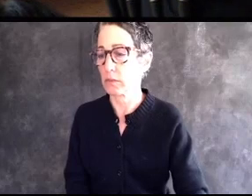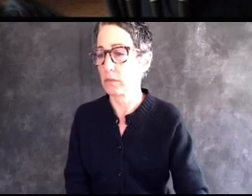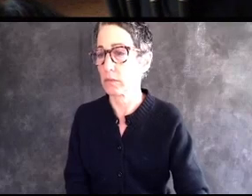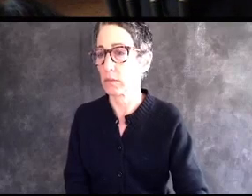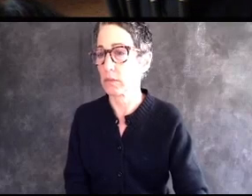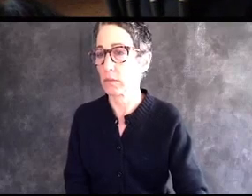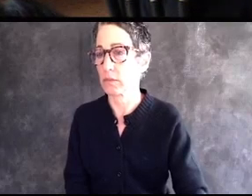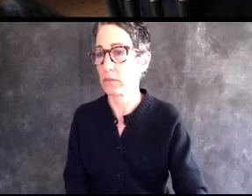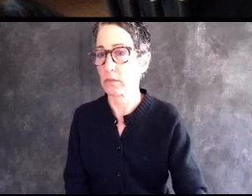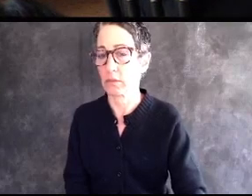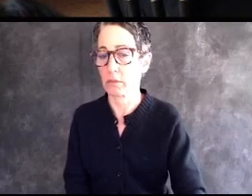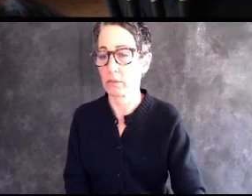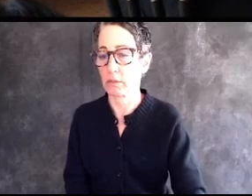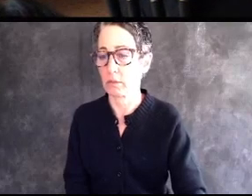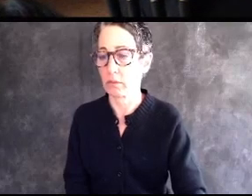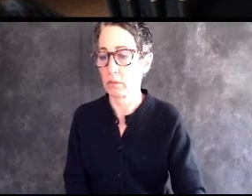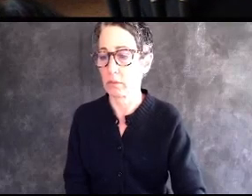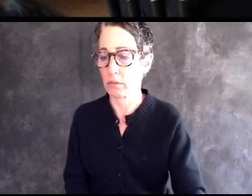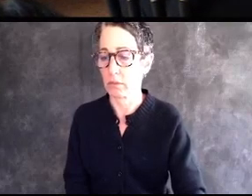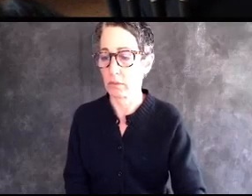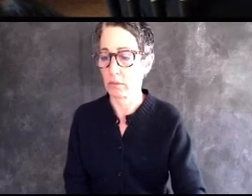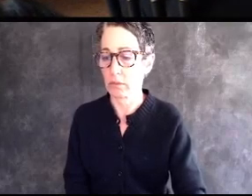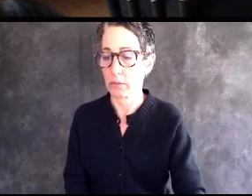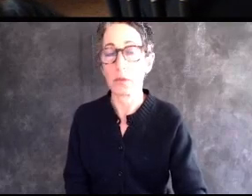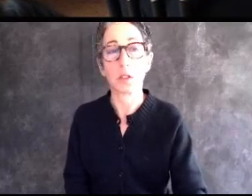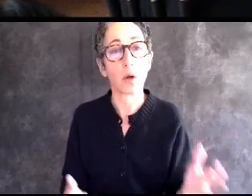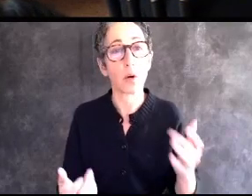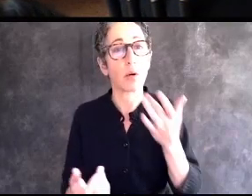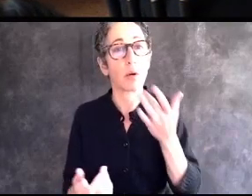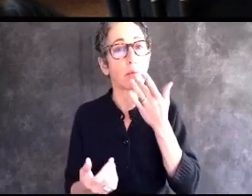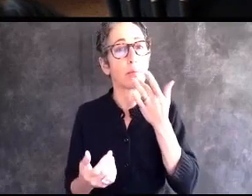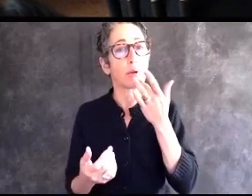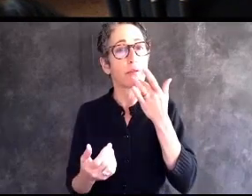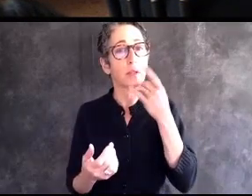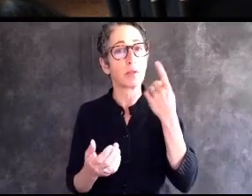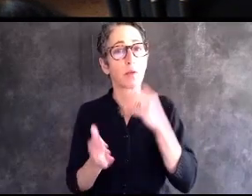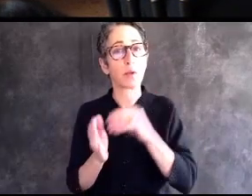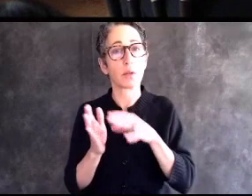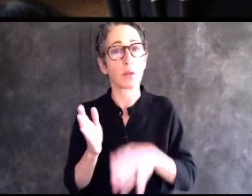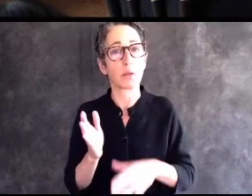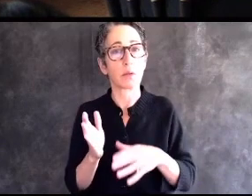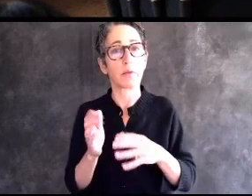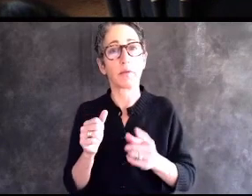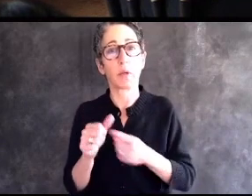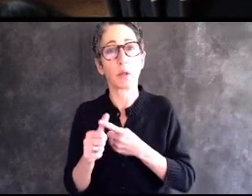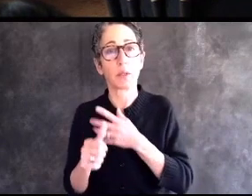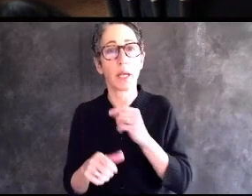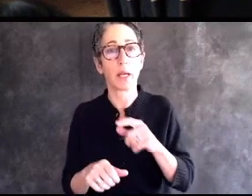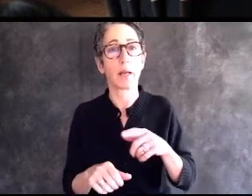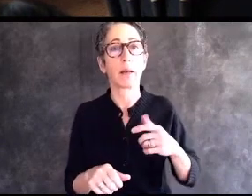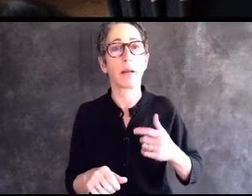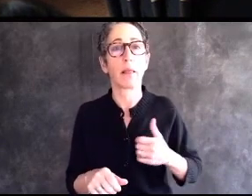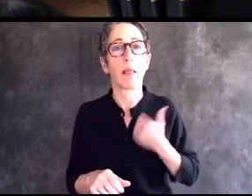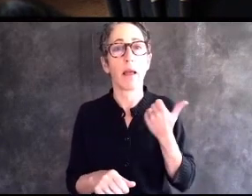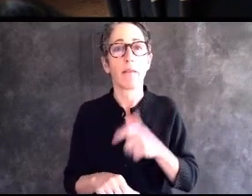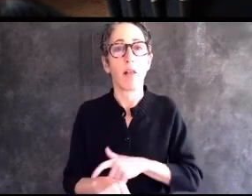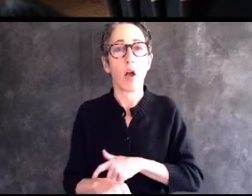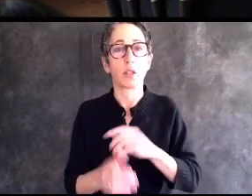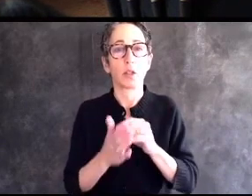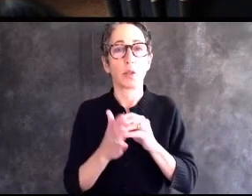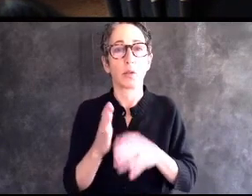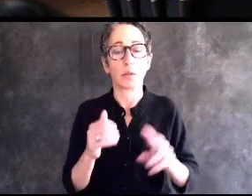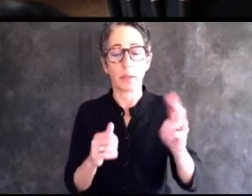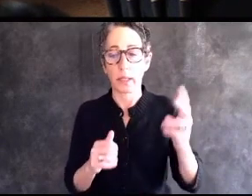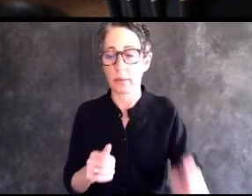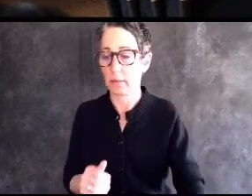the students first, lifelong students second. Where's our mic or our hands?